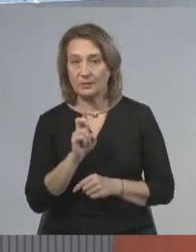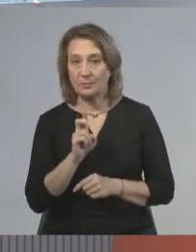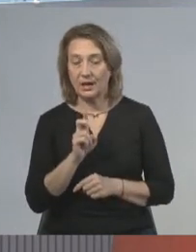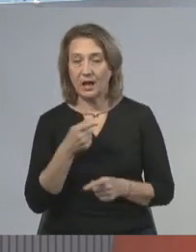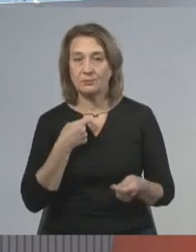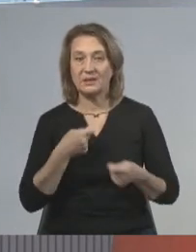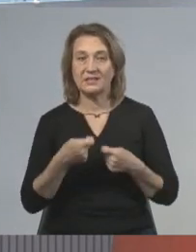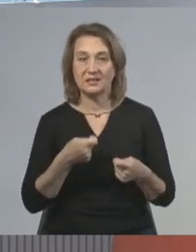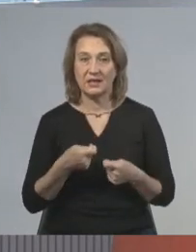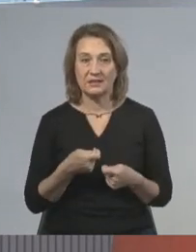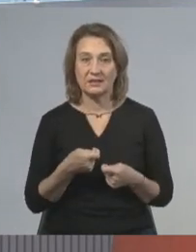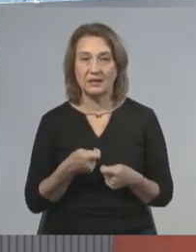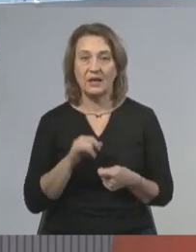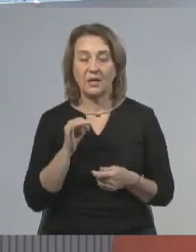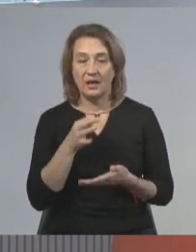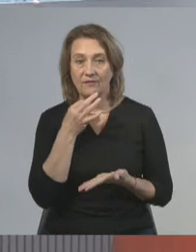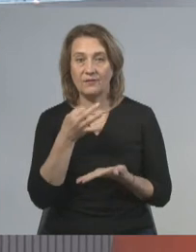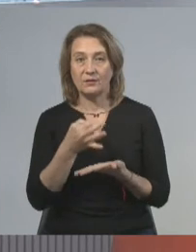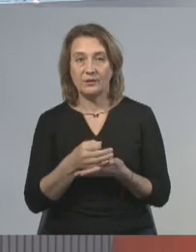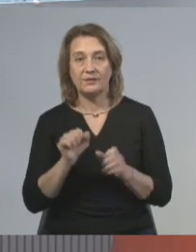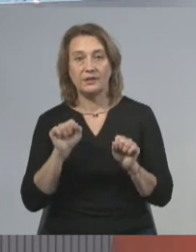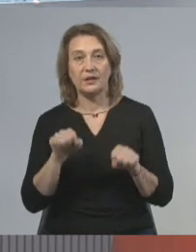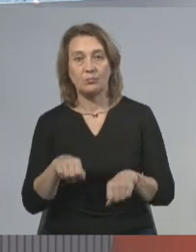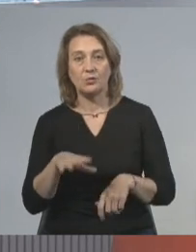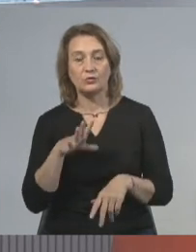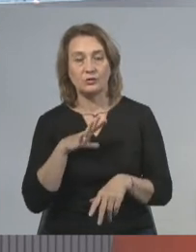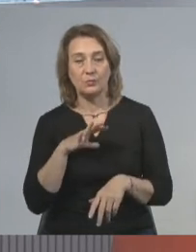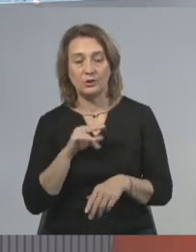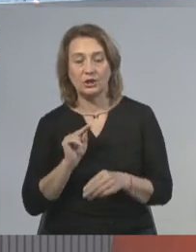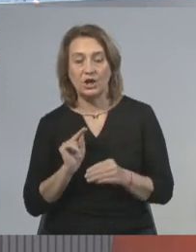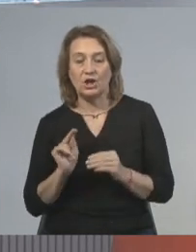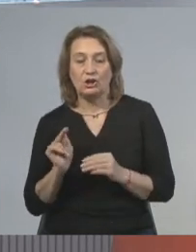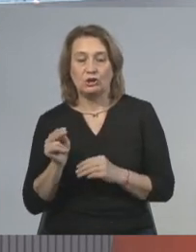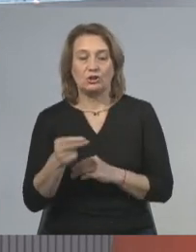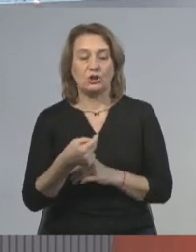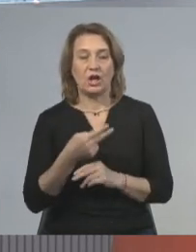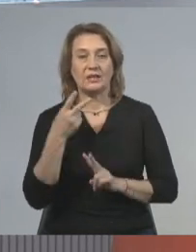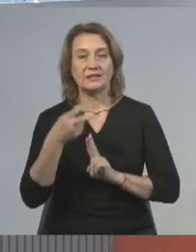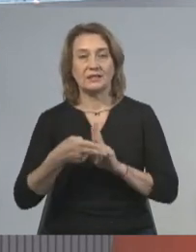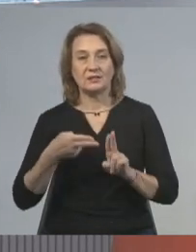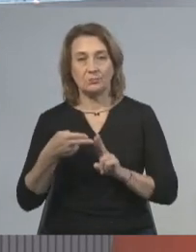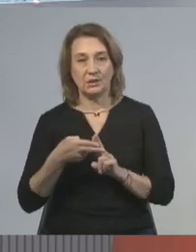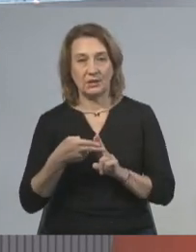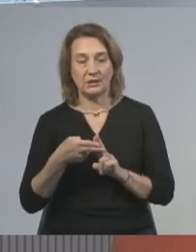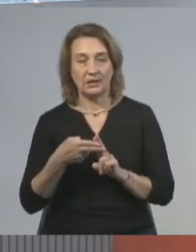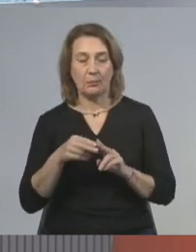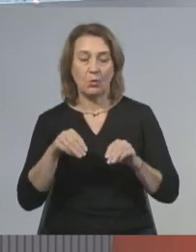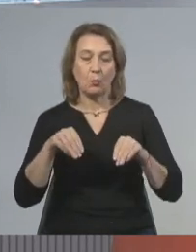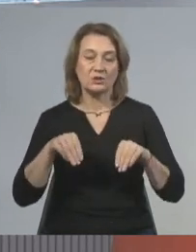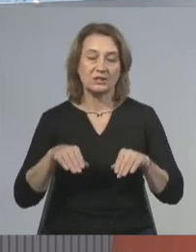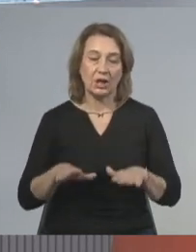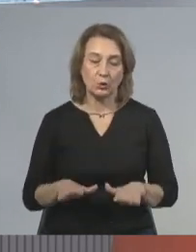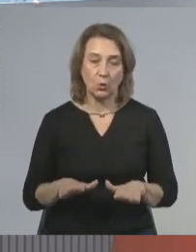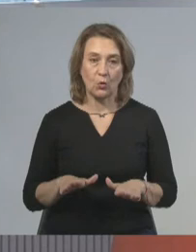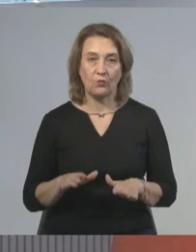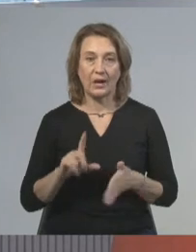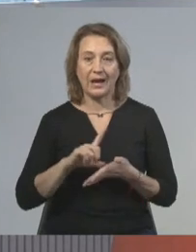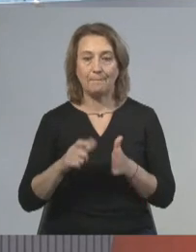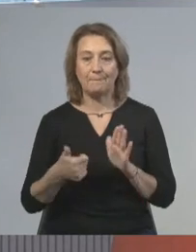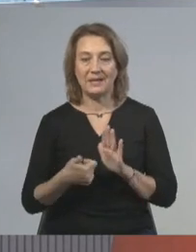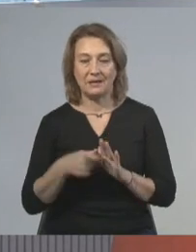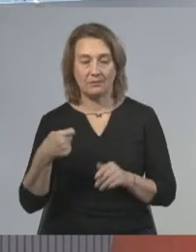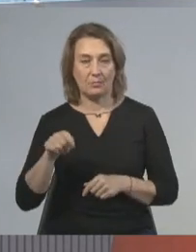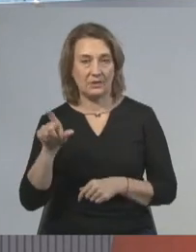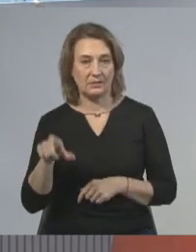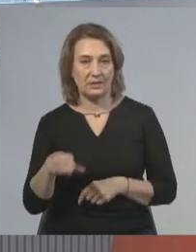administrations in order to change plans of these amalgamated communities and changes can be made